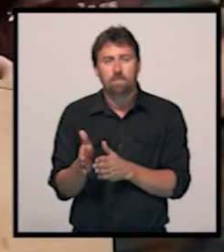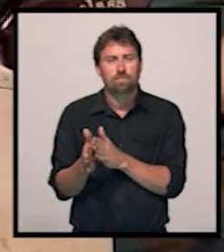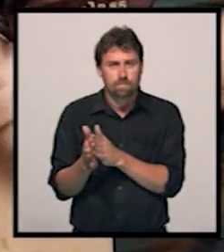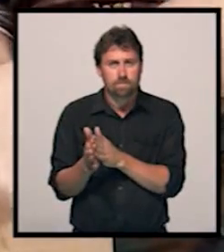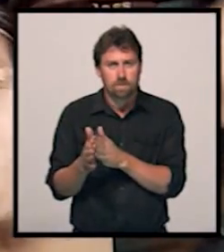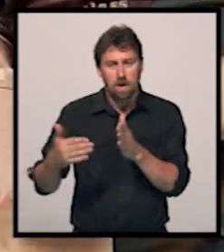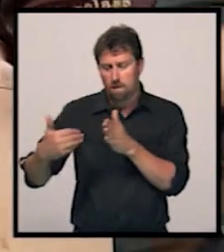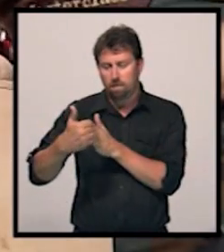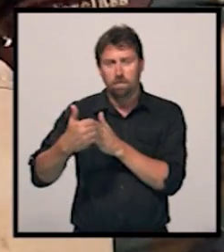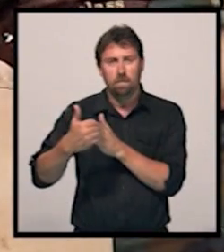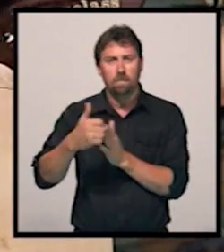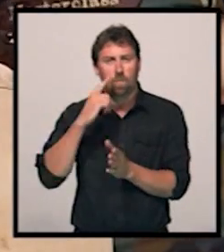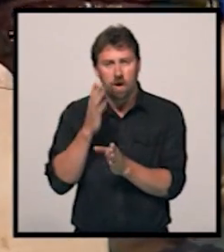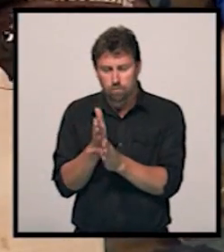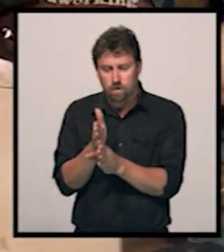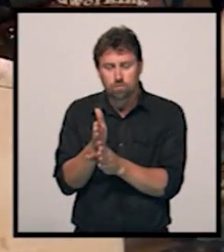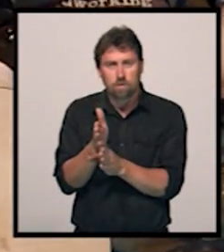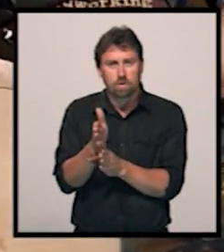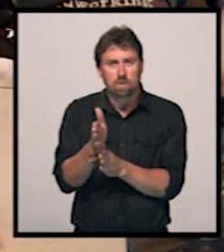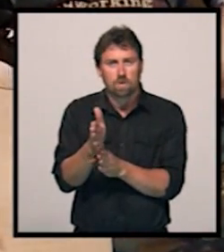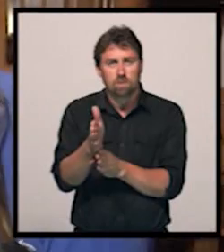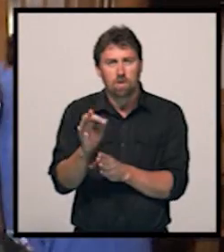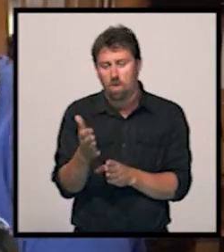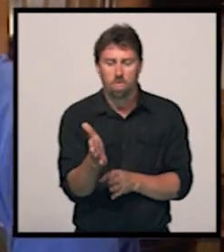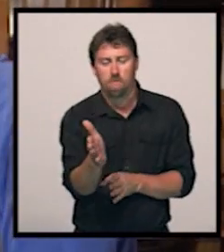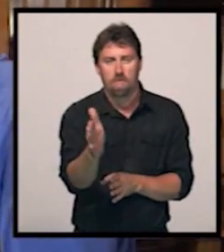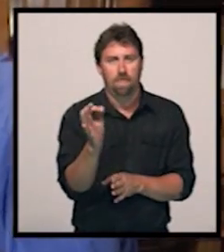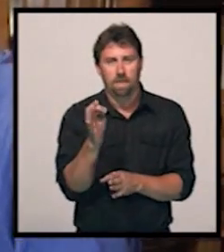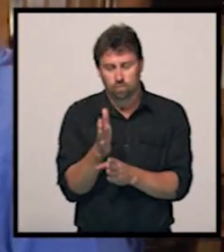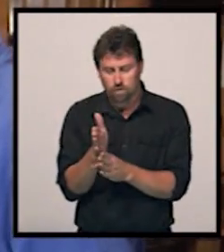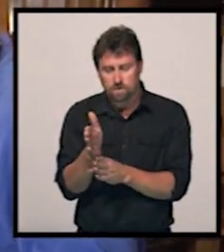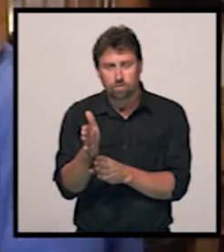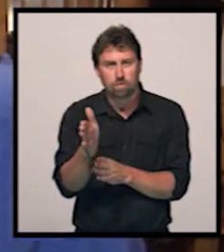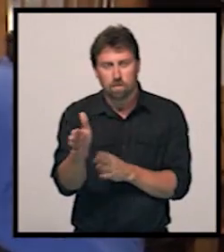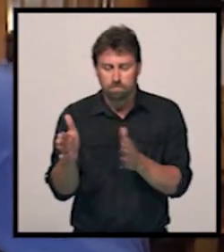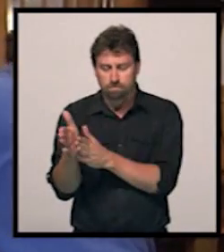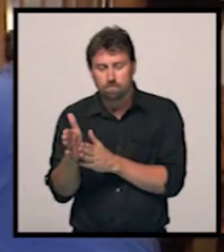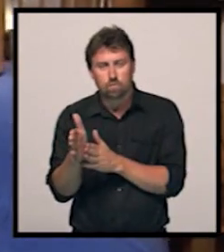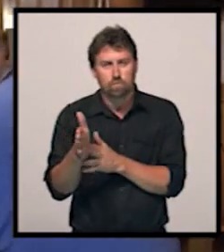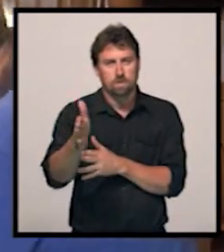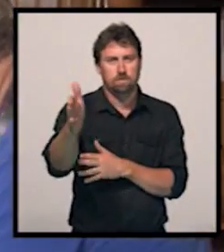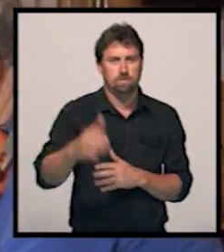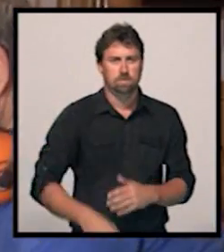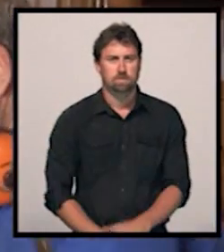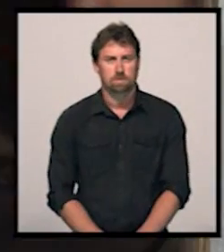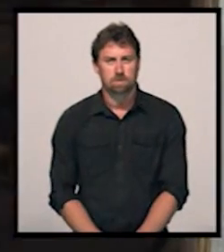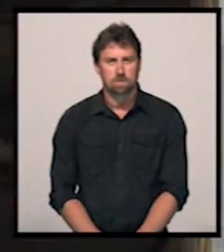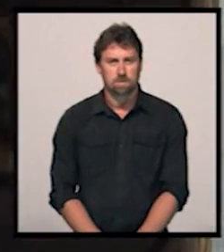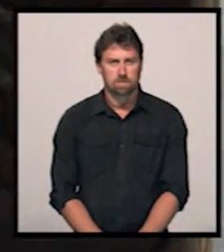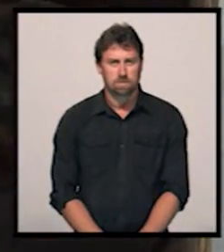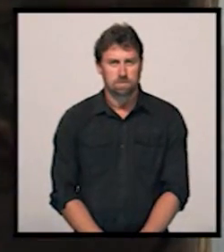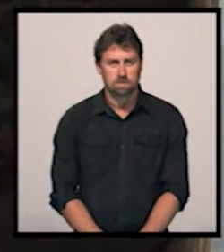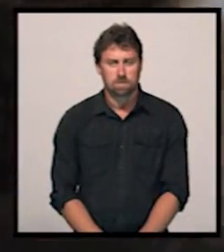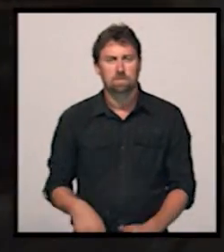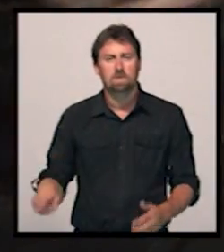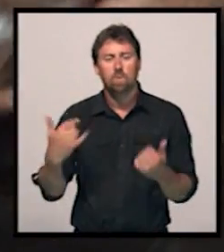the box, when it's running in the track, straight, so you won't move on the blade, which can be very dangerous. You wouldn't use a splitter